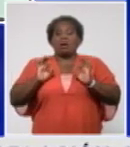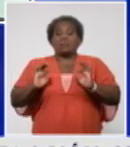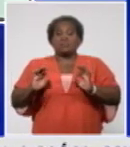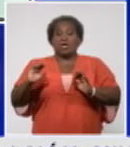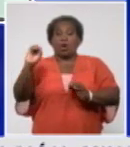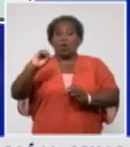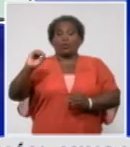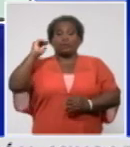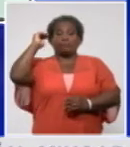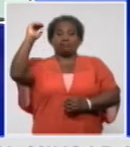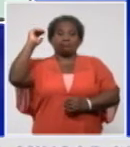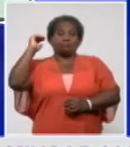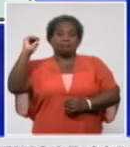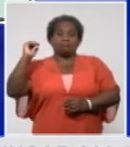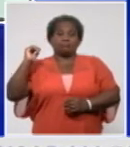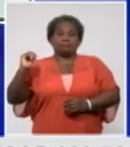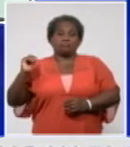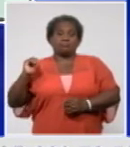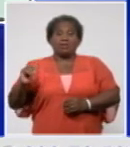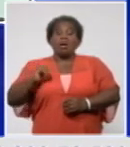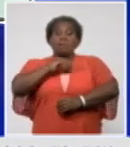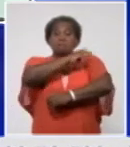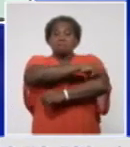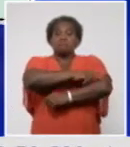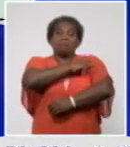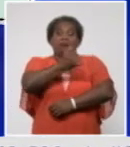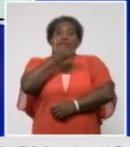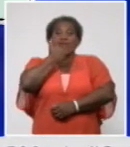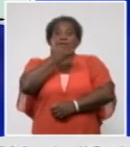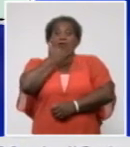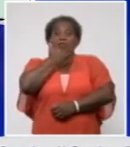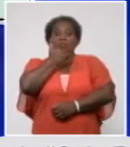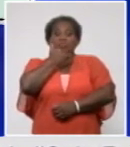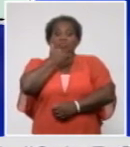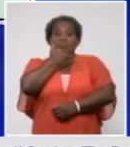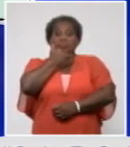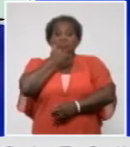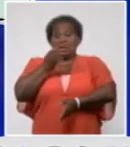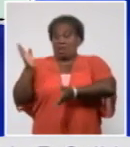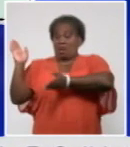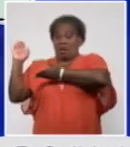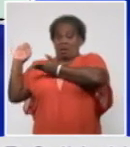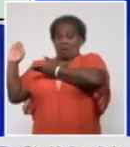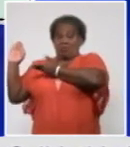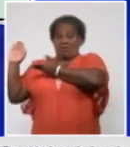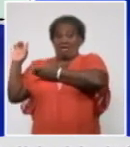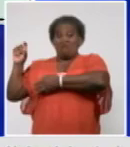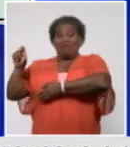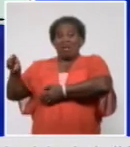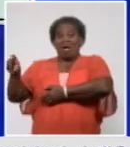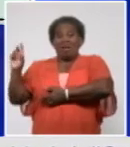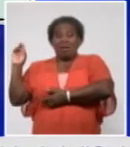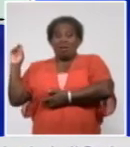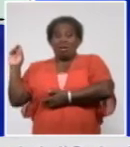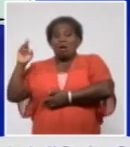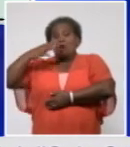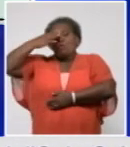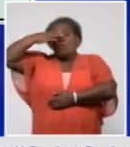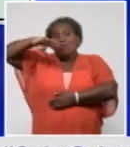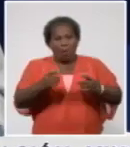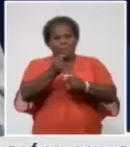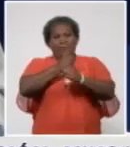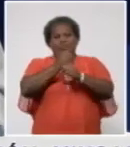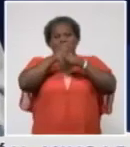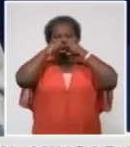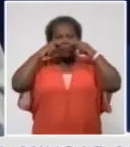9.17%, being these figures significantly high. Then we have Cuba with 2.2%.